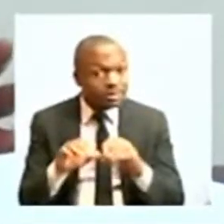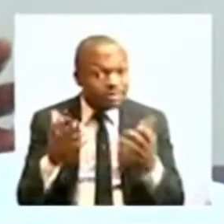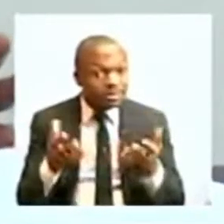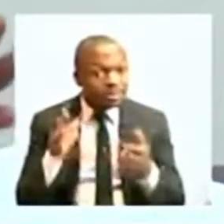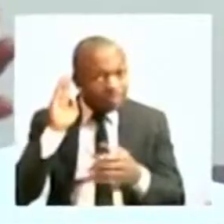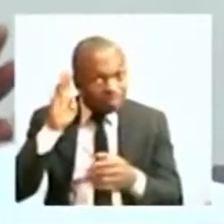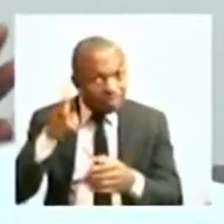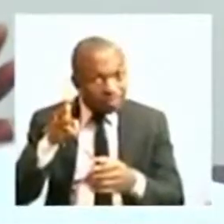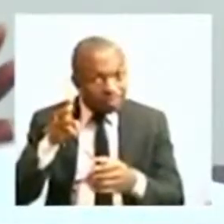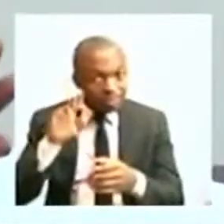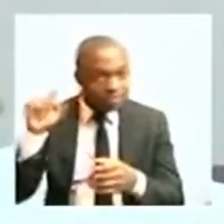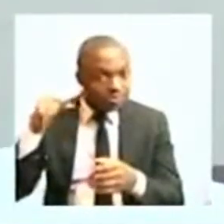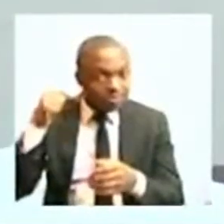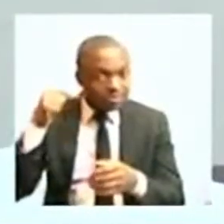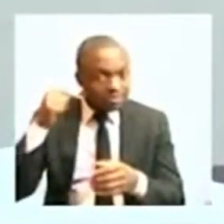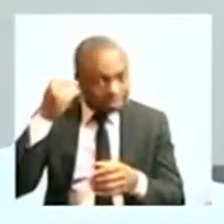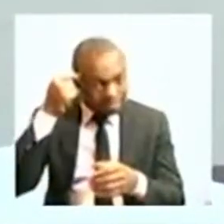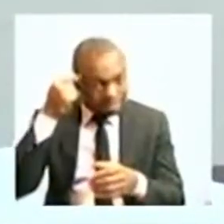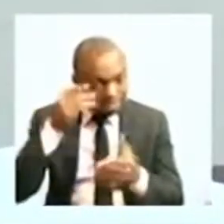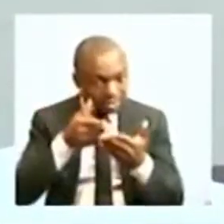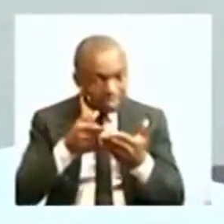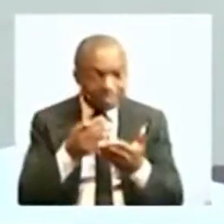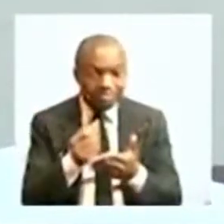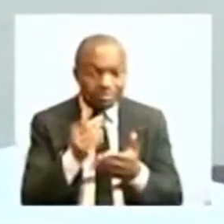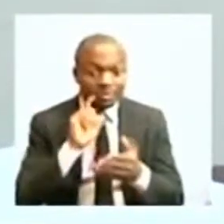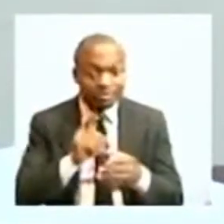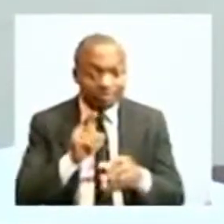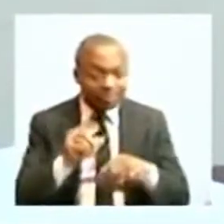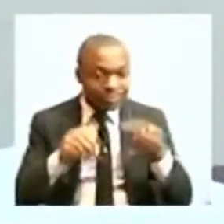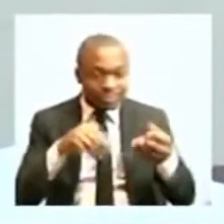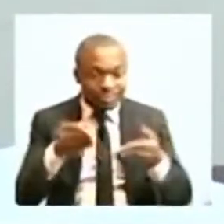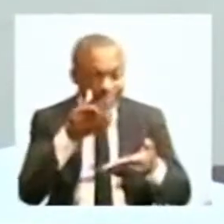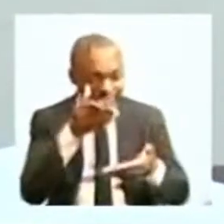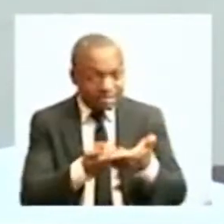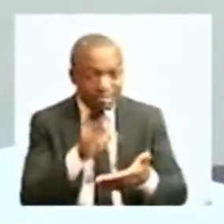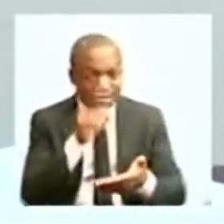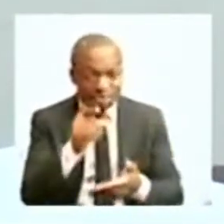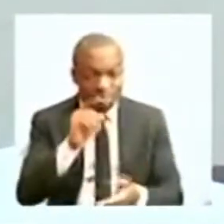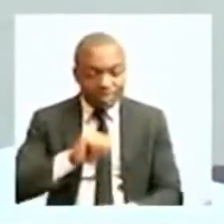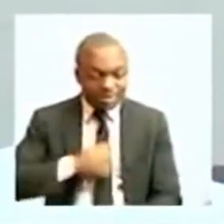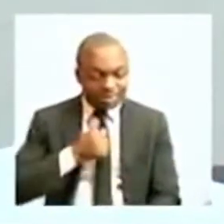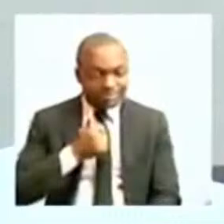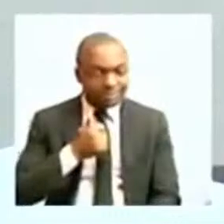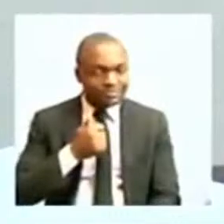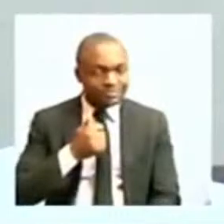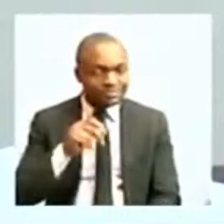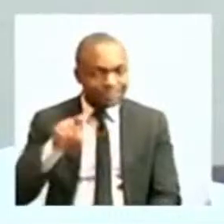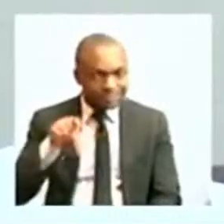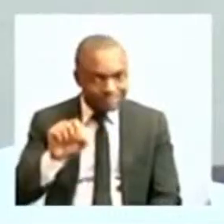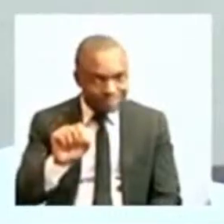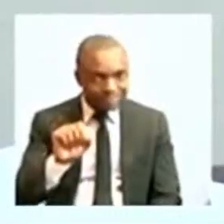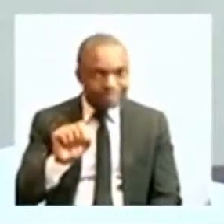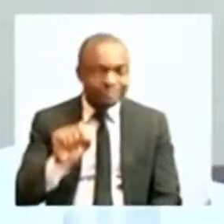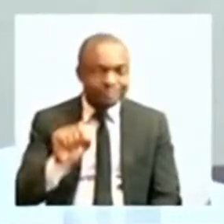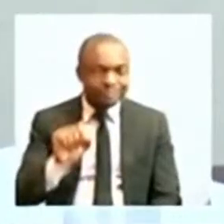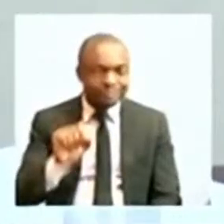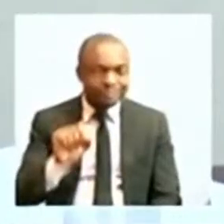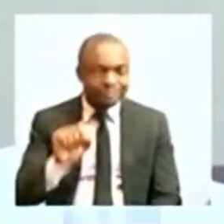desire of our government that this money should be administered like this? So it is you and ourselves, PS,